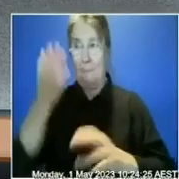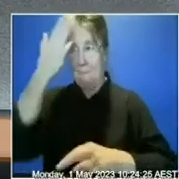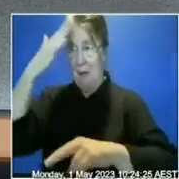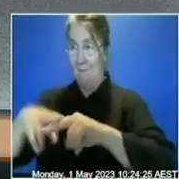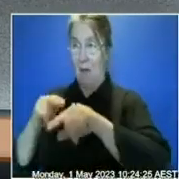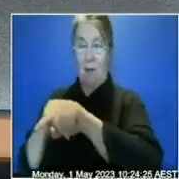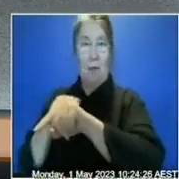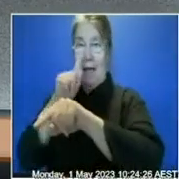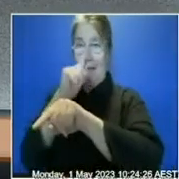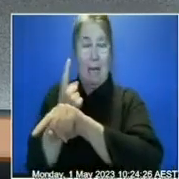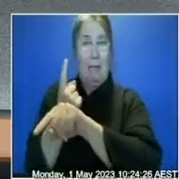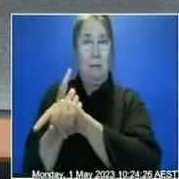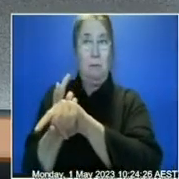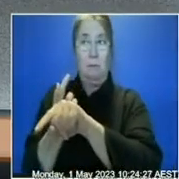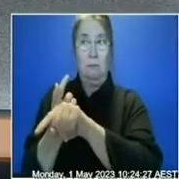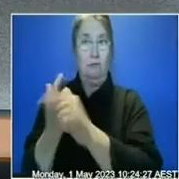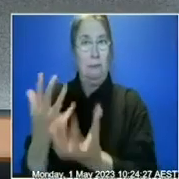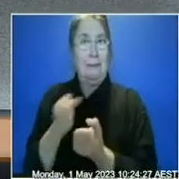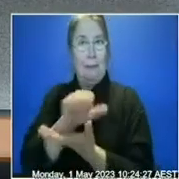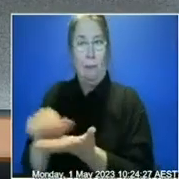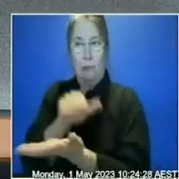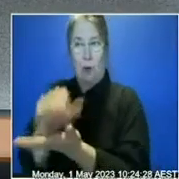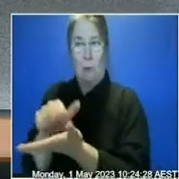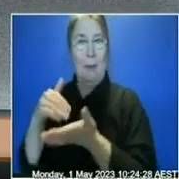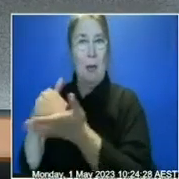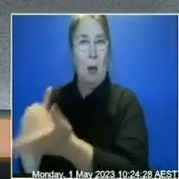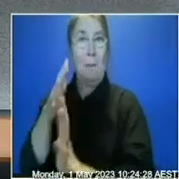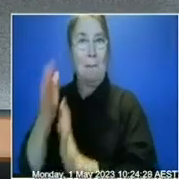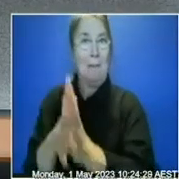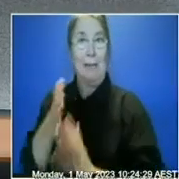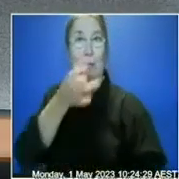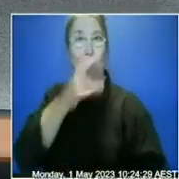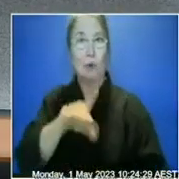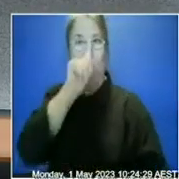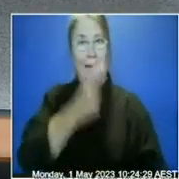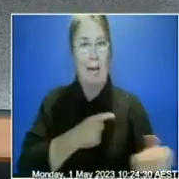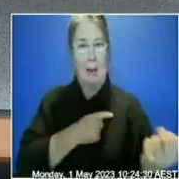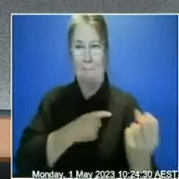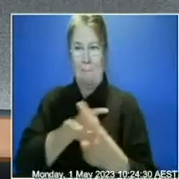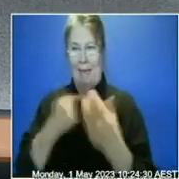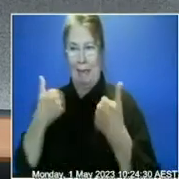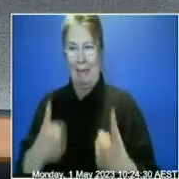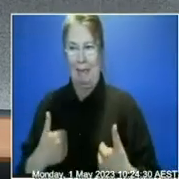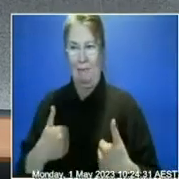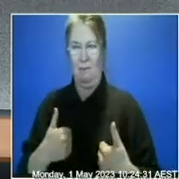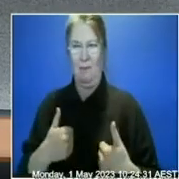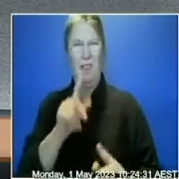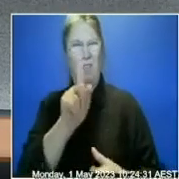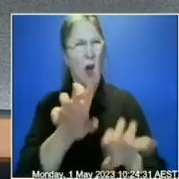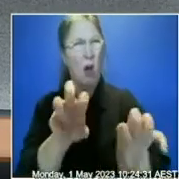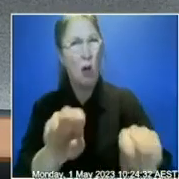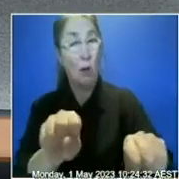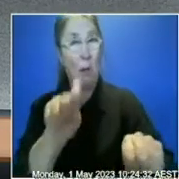in, then that leaves the child in out-of-home care. That would be correct.